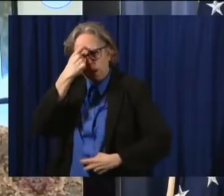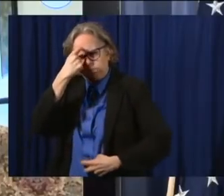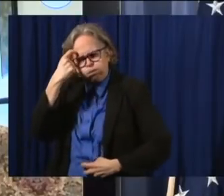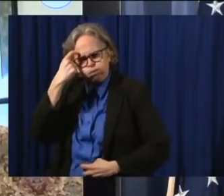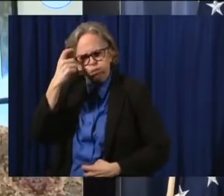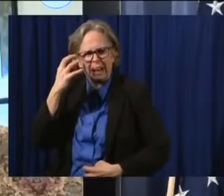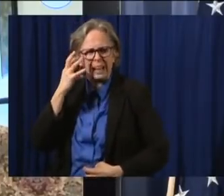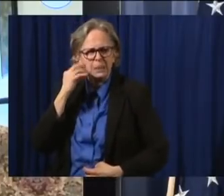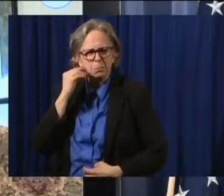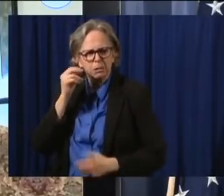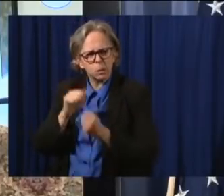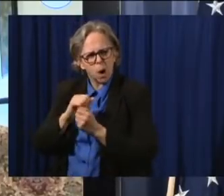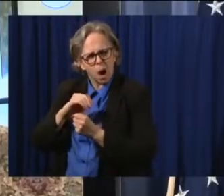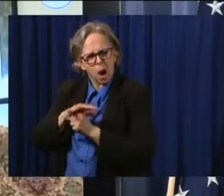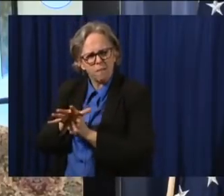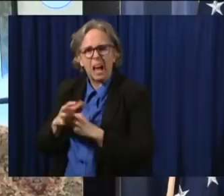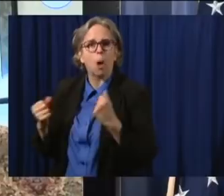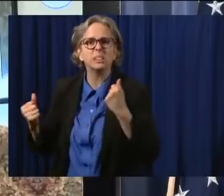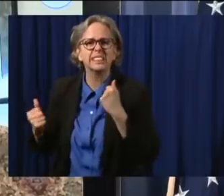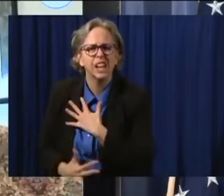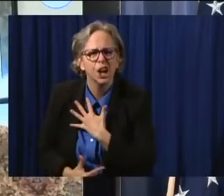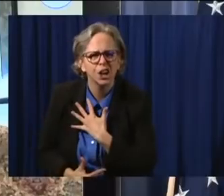do whatever is recommended